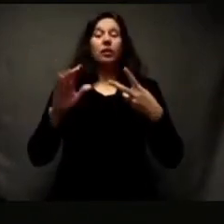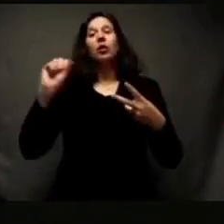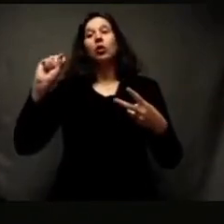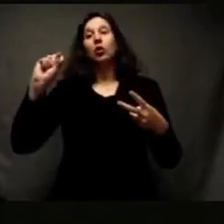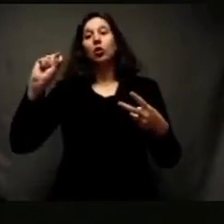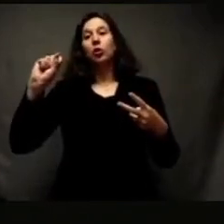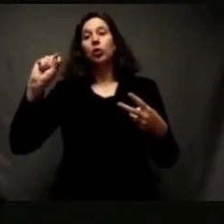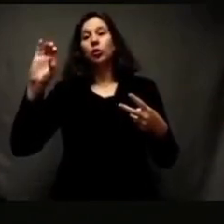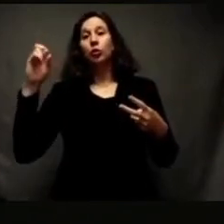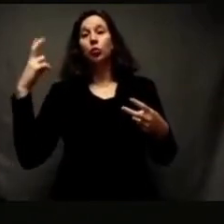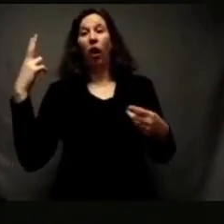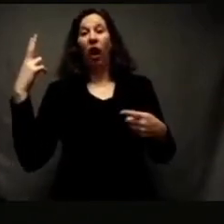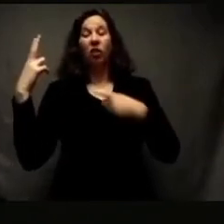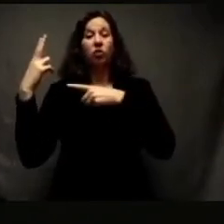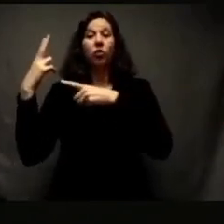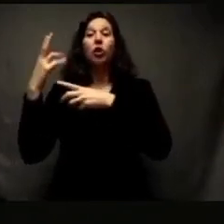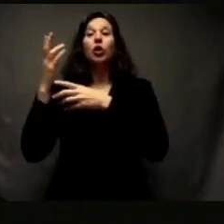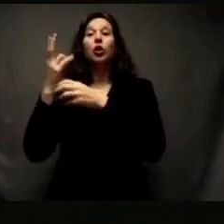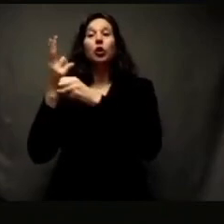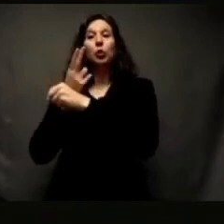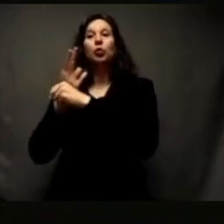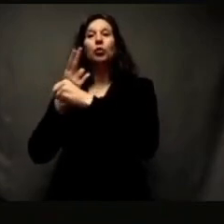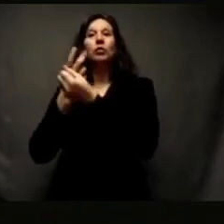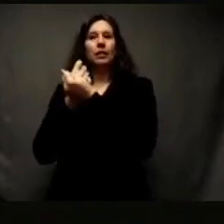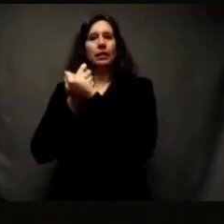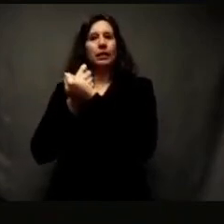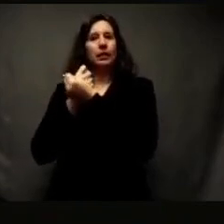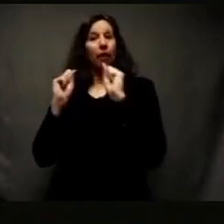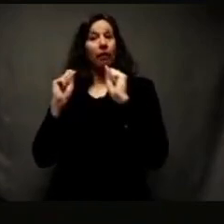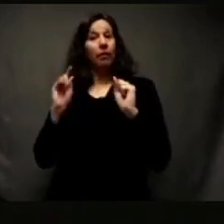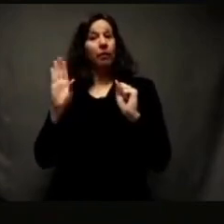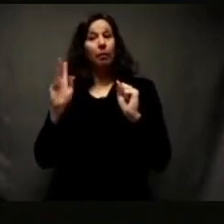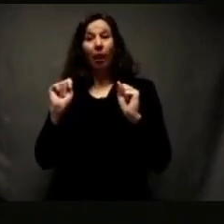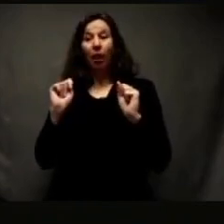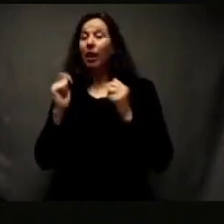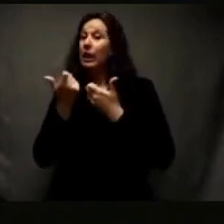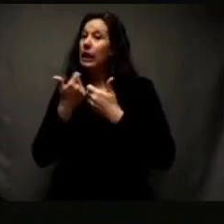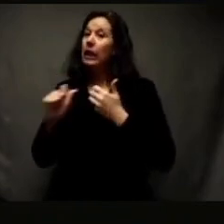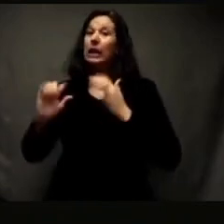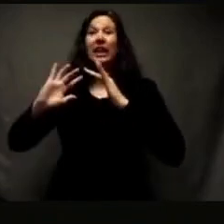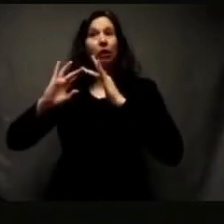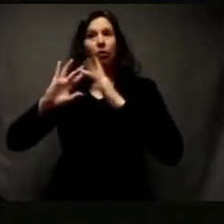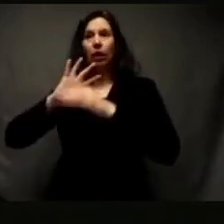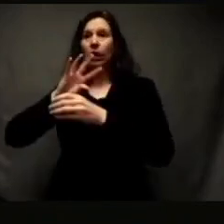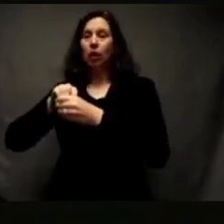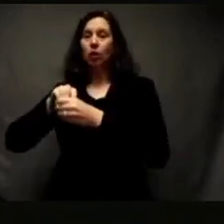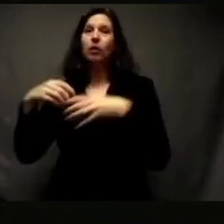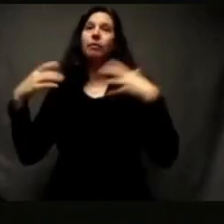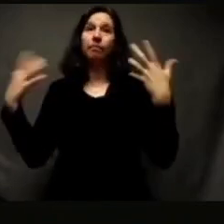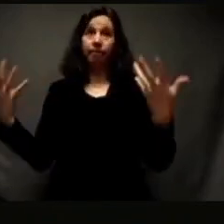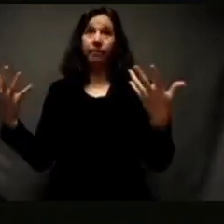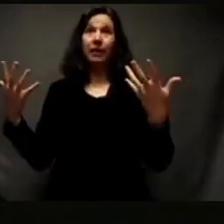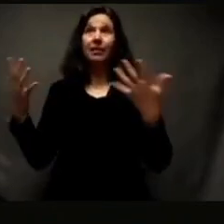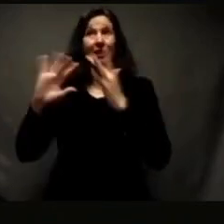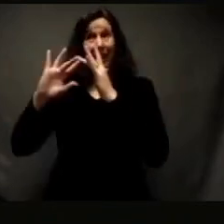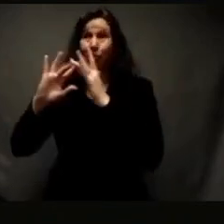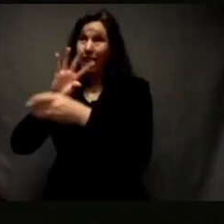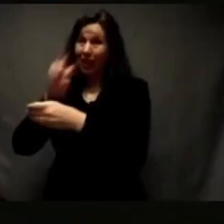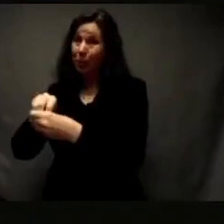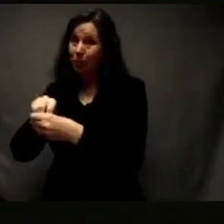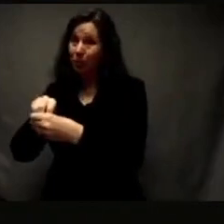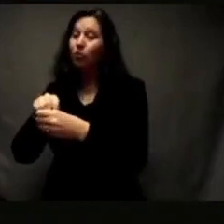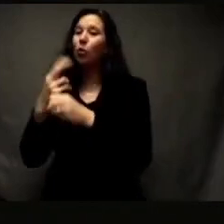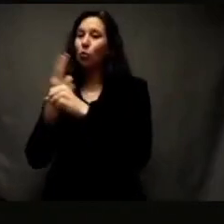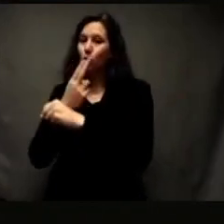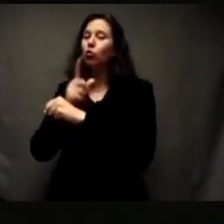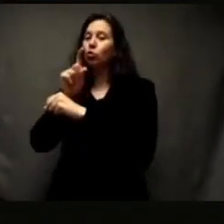fantastic job of keeping their users pretty safe, but any sort of internet engagement is internet engagement, and users should